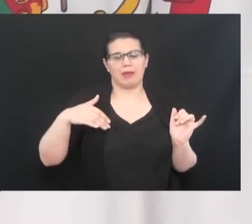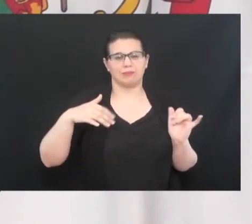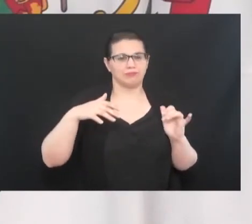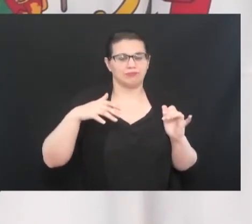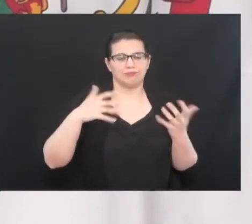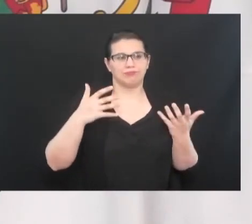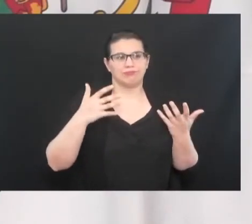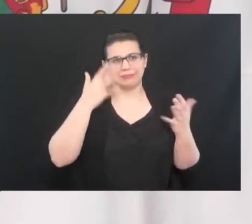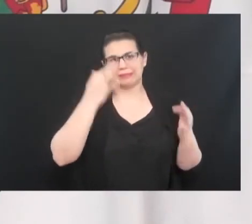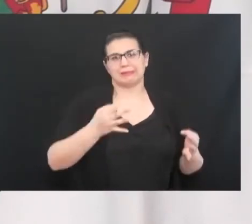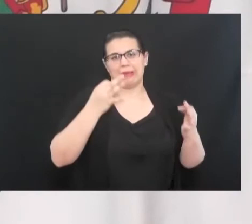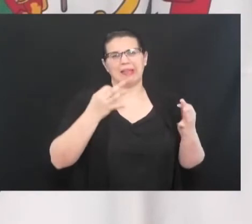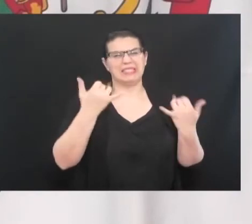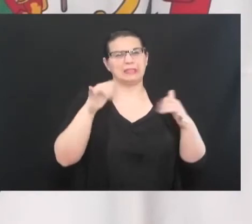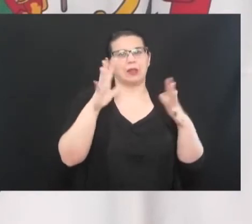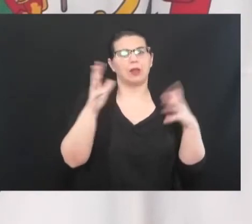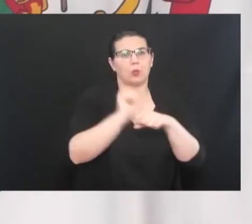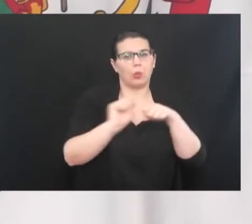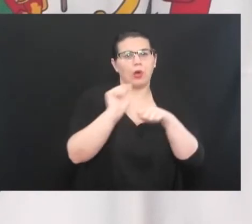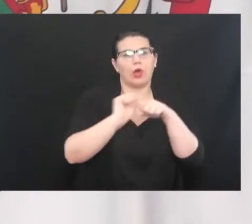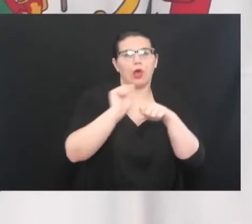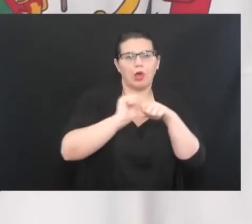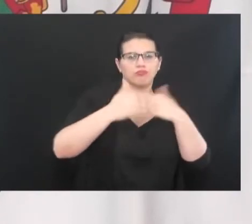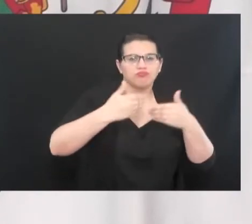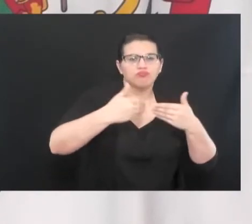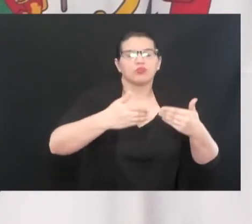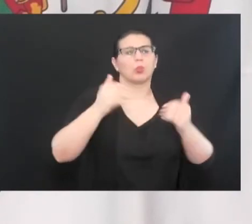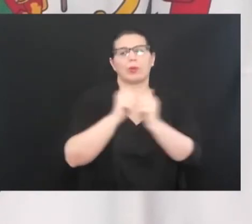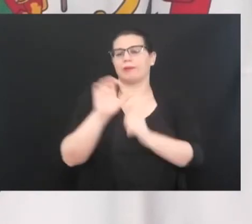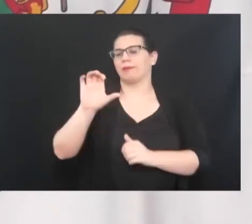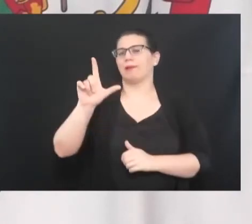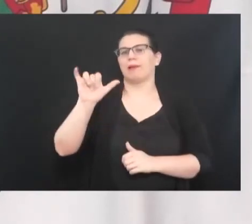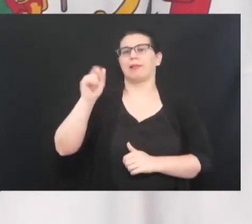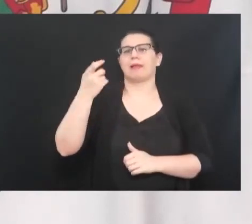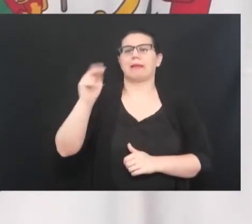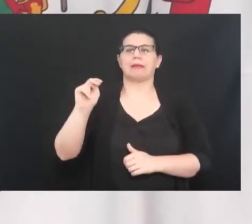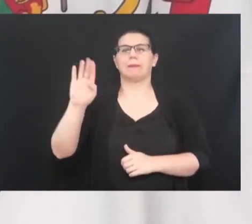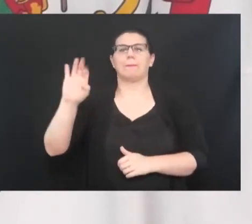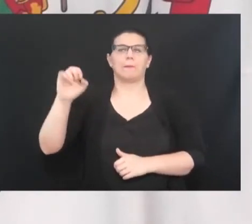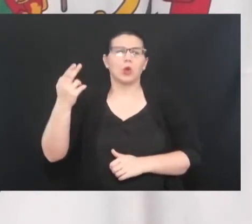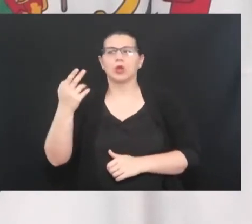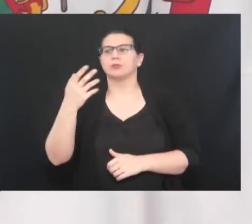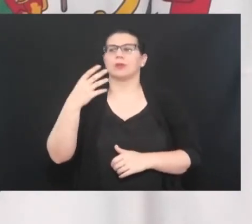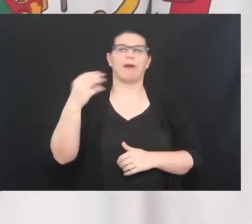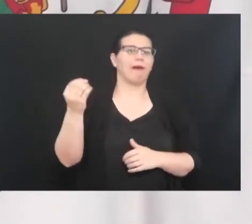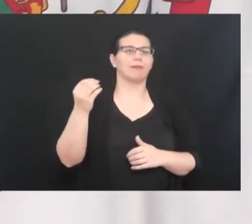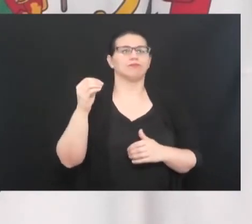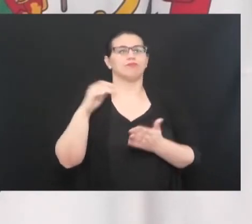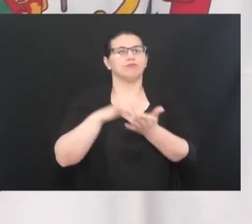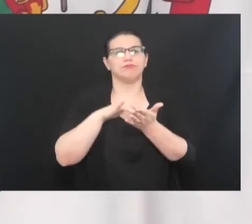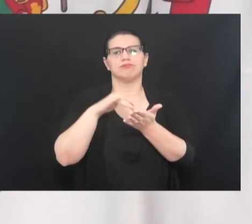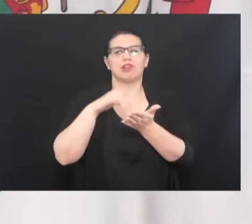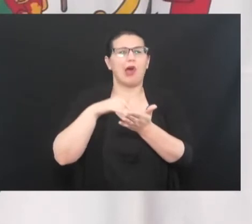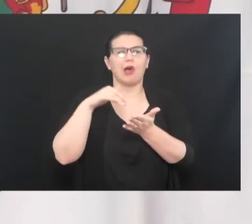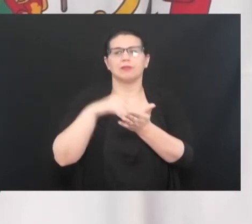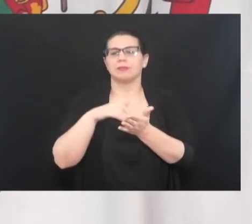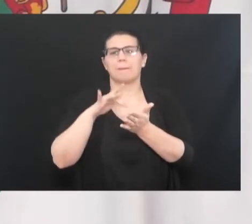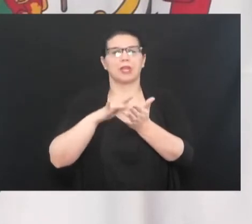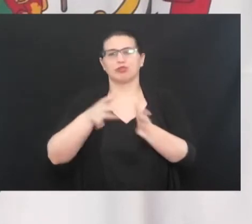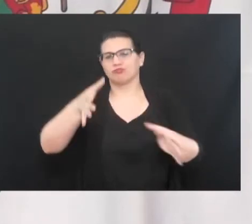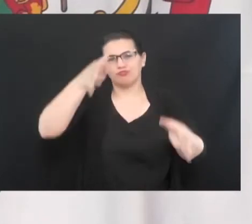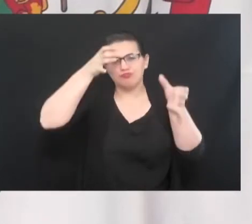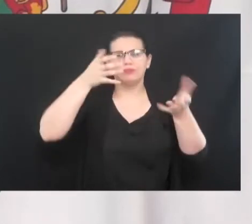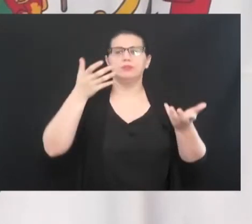Board of Education, or the education folks and everything within along with our medical experts. But you